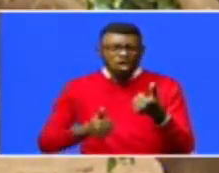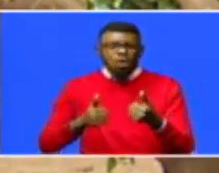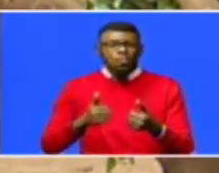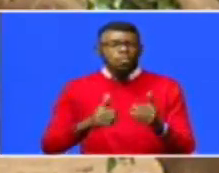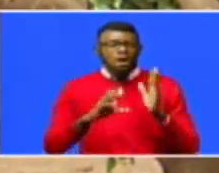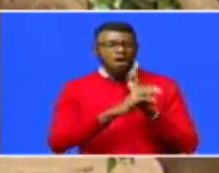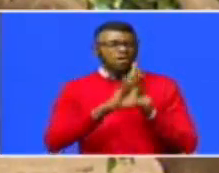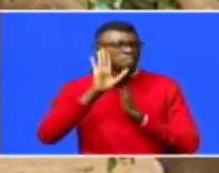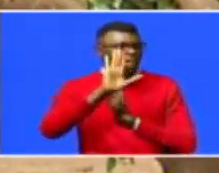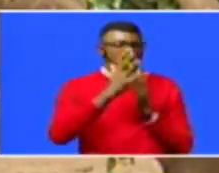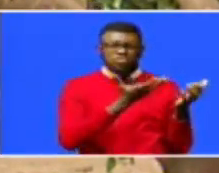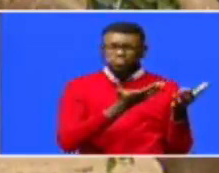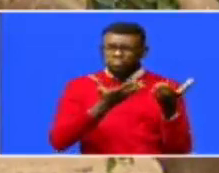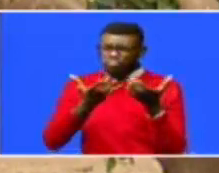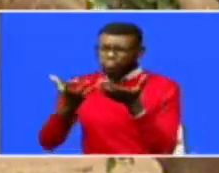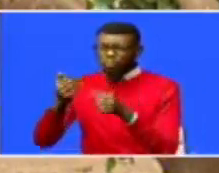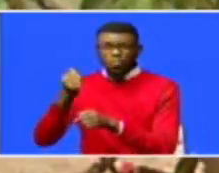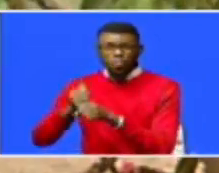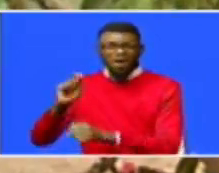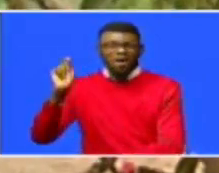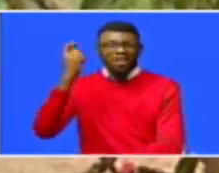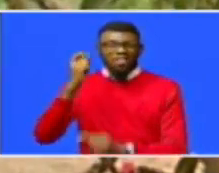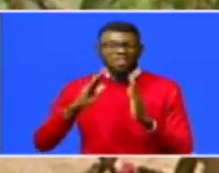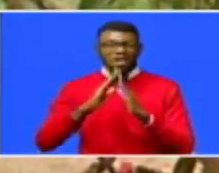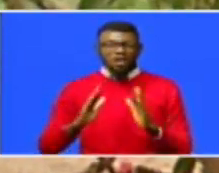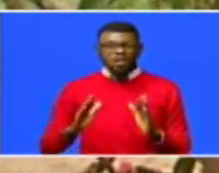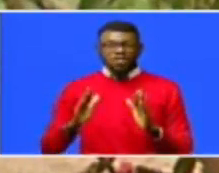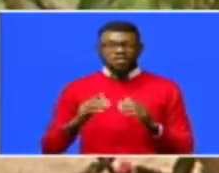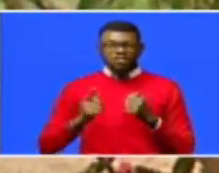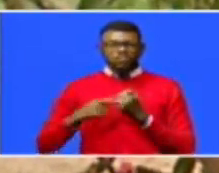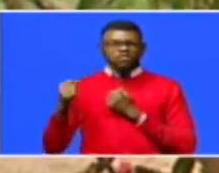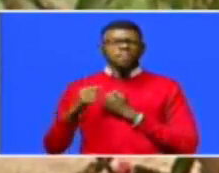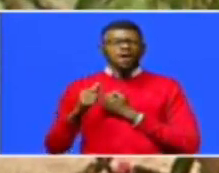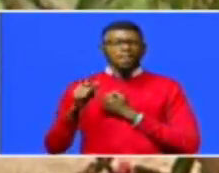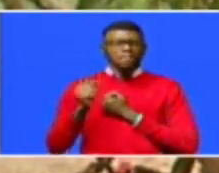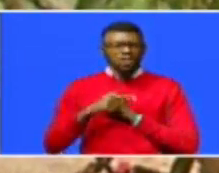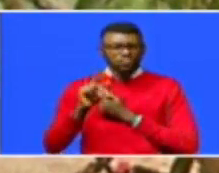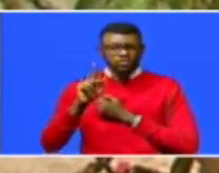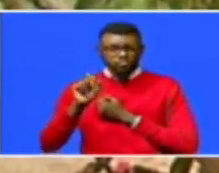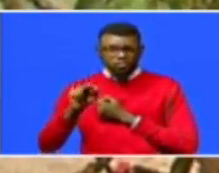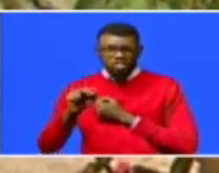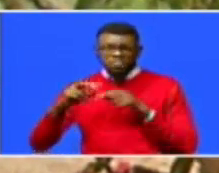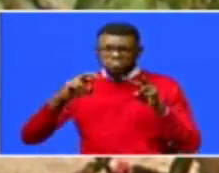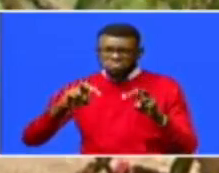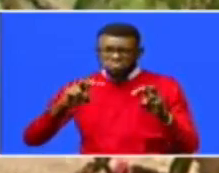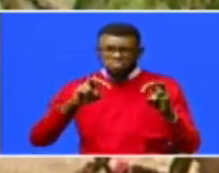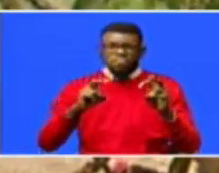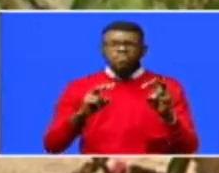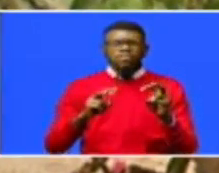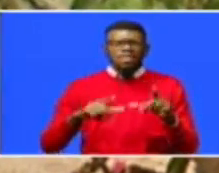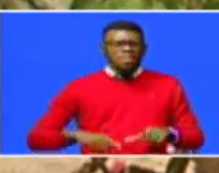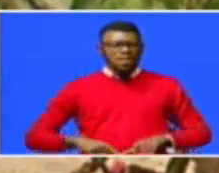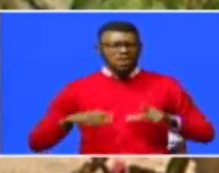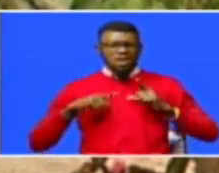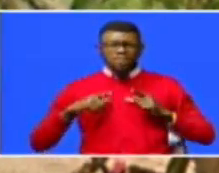country to come and work in Kenyan households. For over 6 months, KTN News Investigative Unit has been following up on the lives